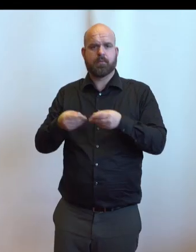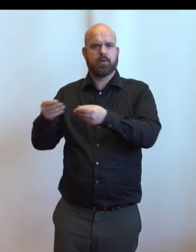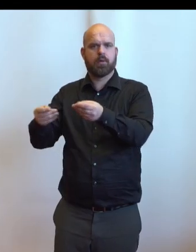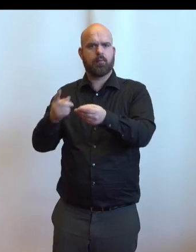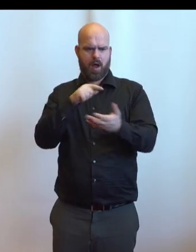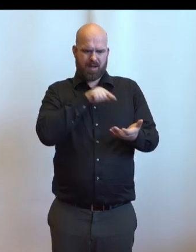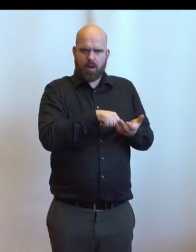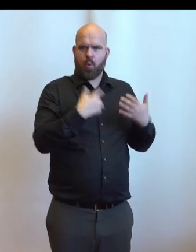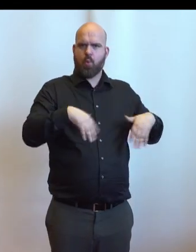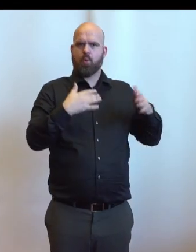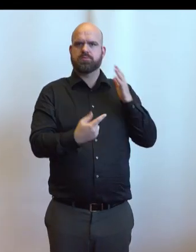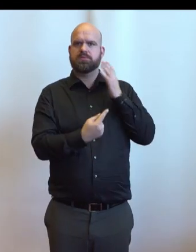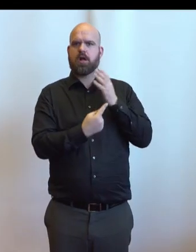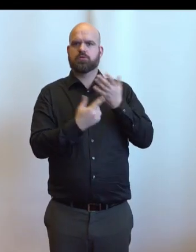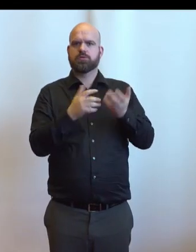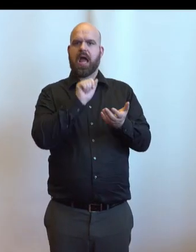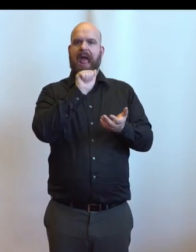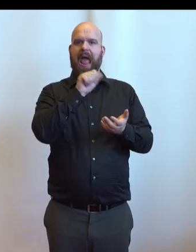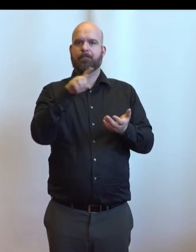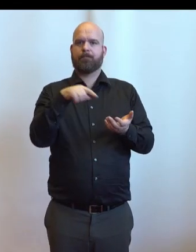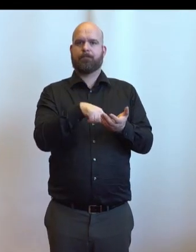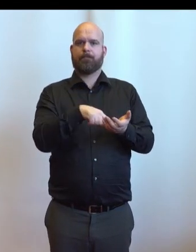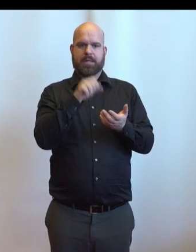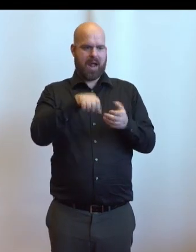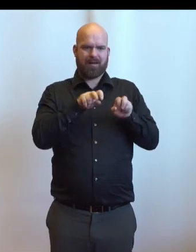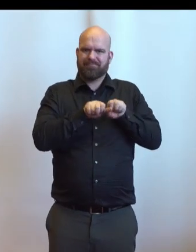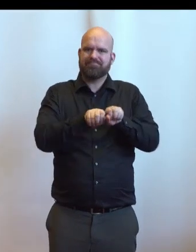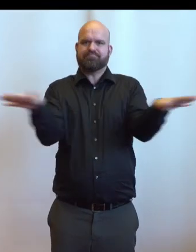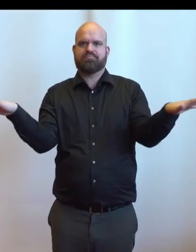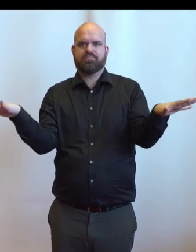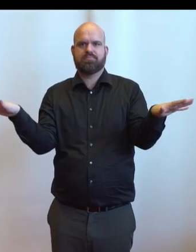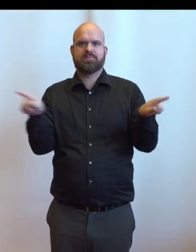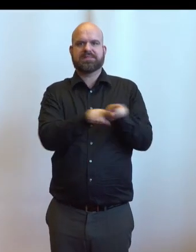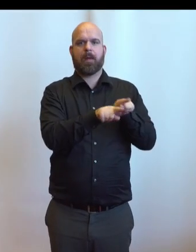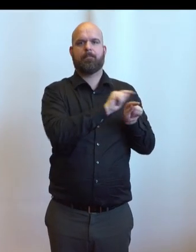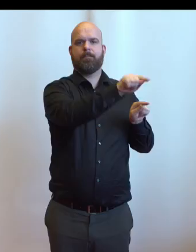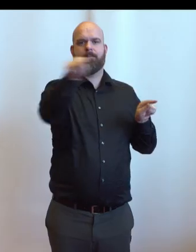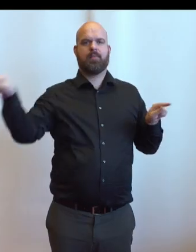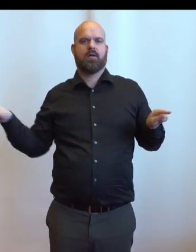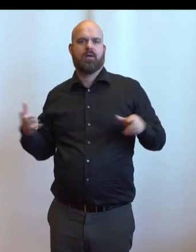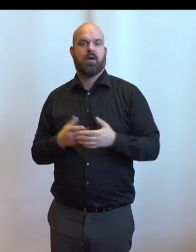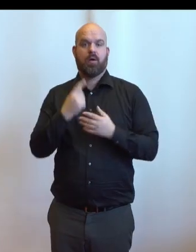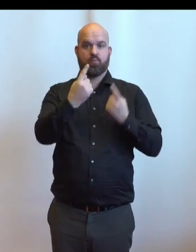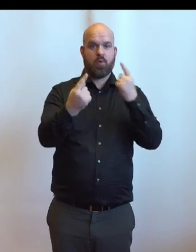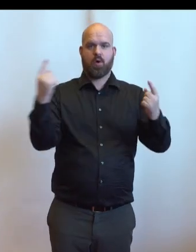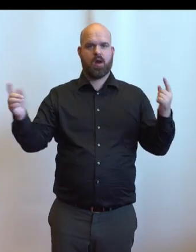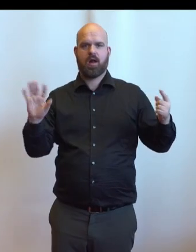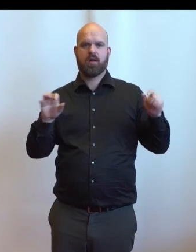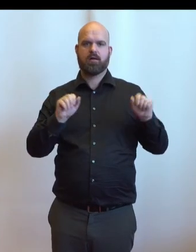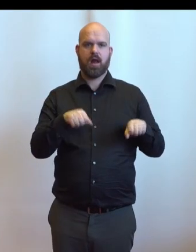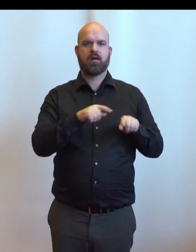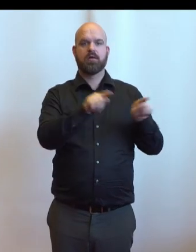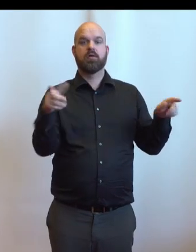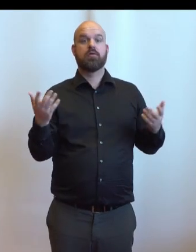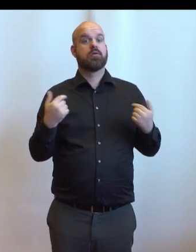the whole accommodation provision to your employees. And so basically, whether you're an employee, a manager, a recruiter,